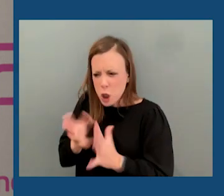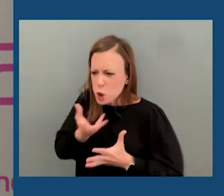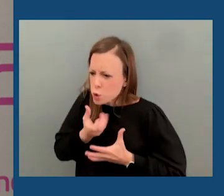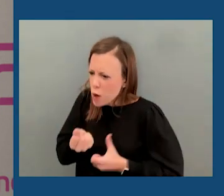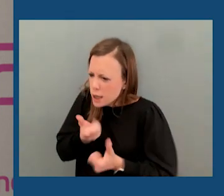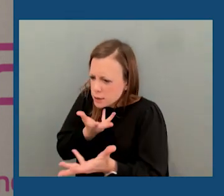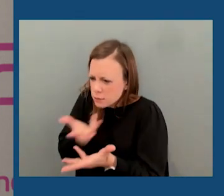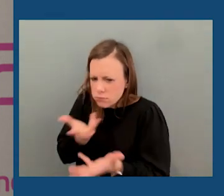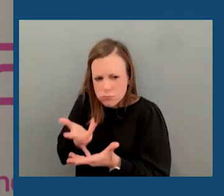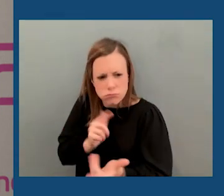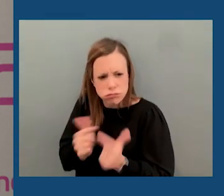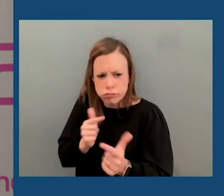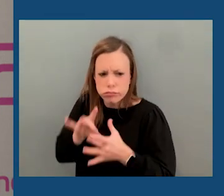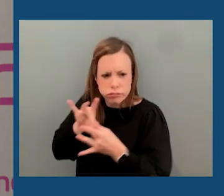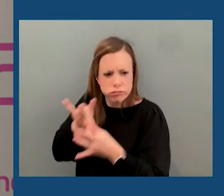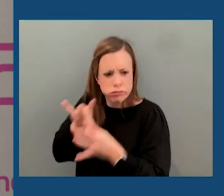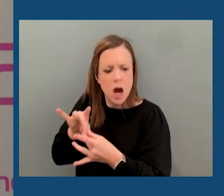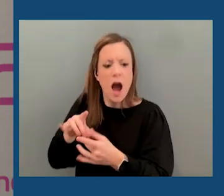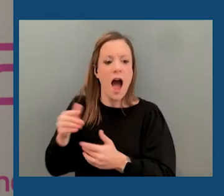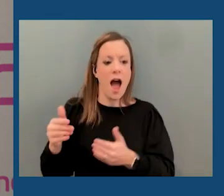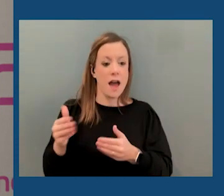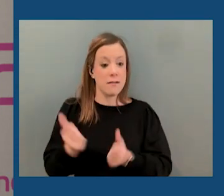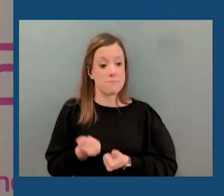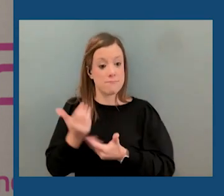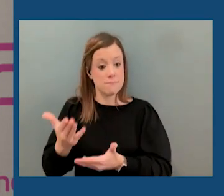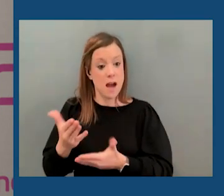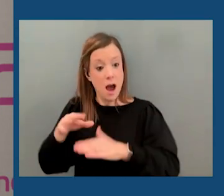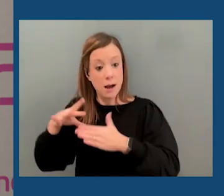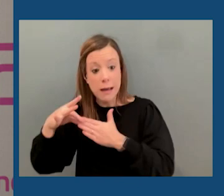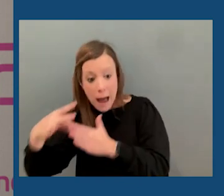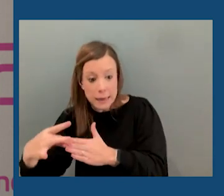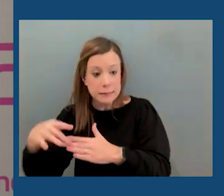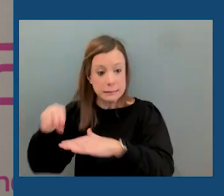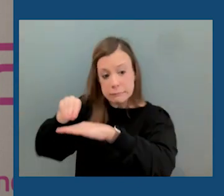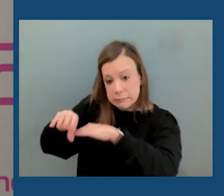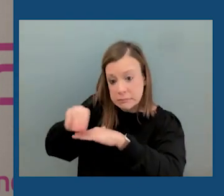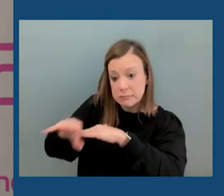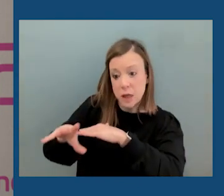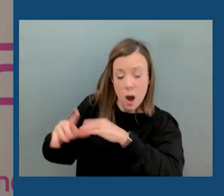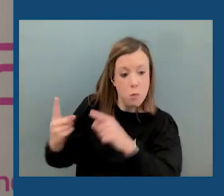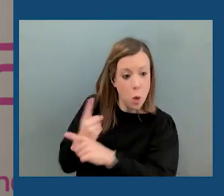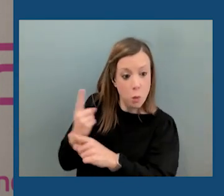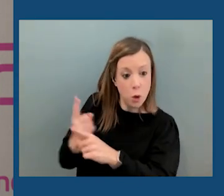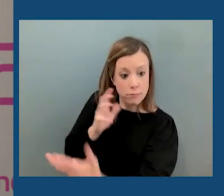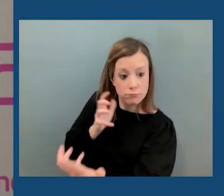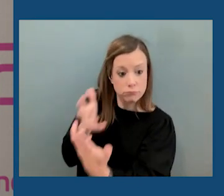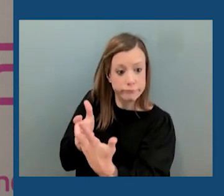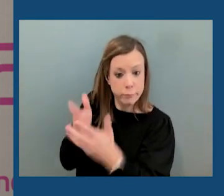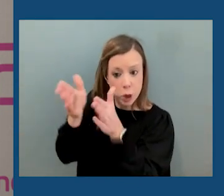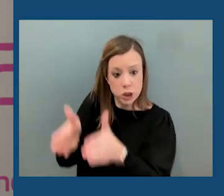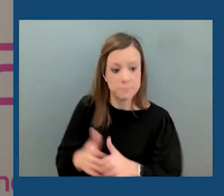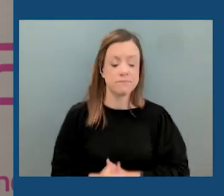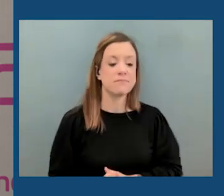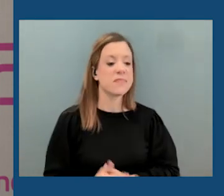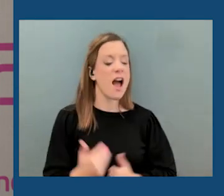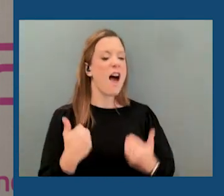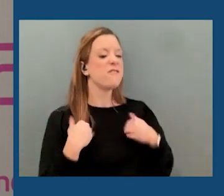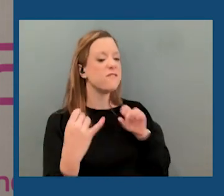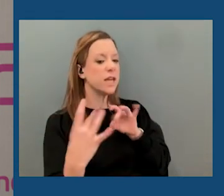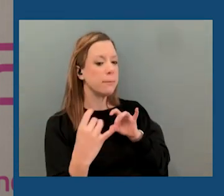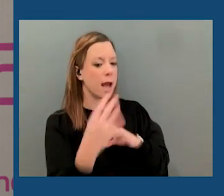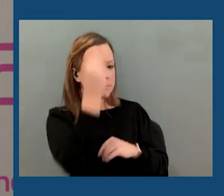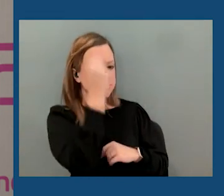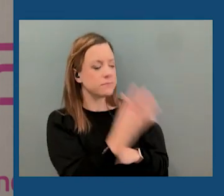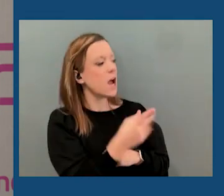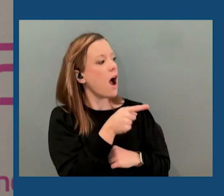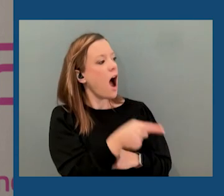and guidance. An educator of ours once got this beautiful piece of feedback. I really appreciated when you answered my questions